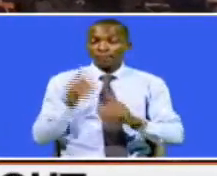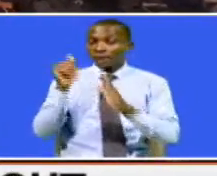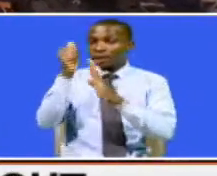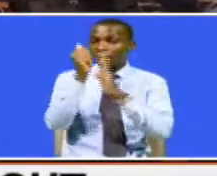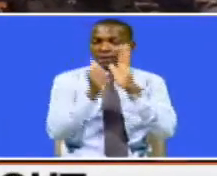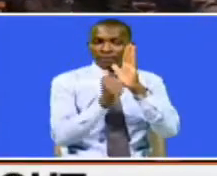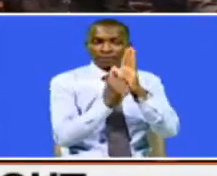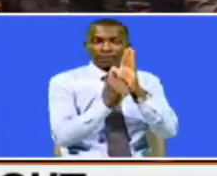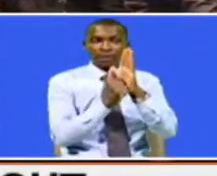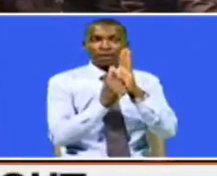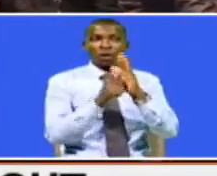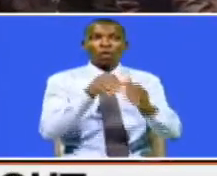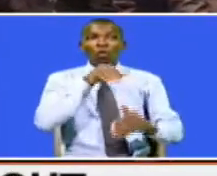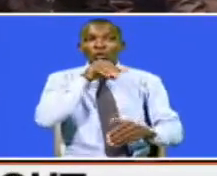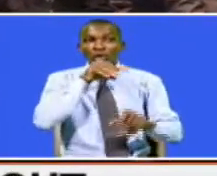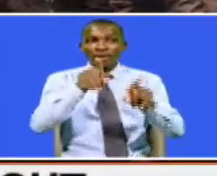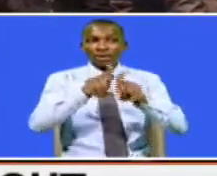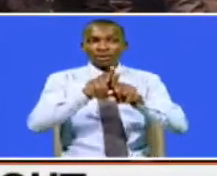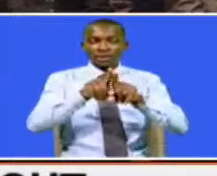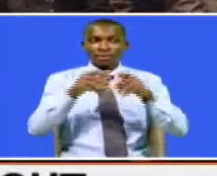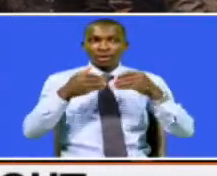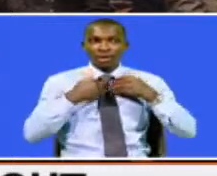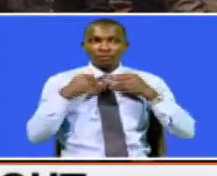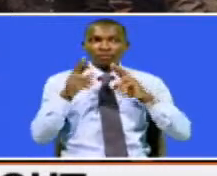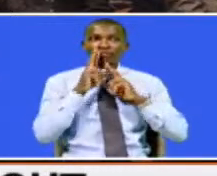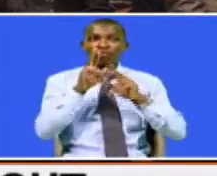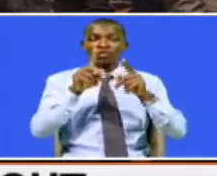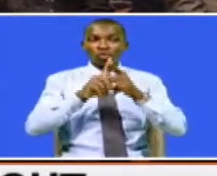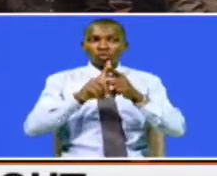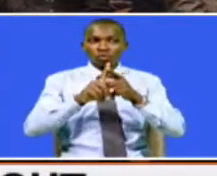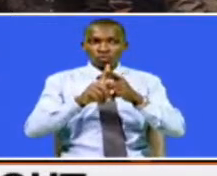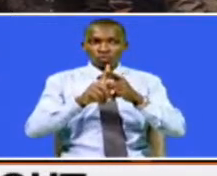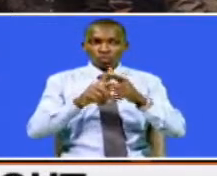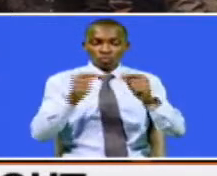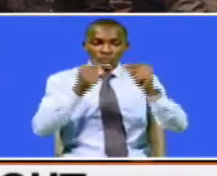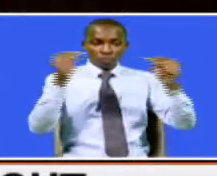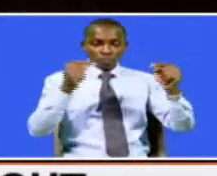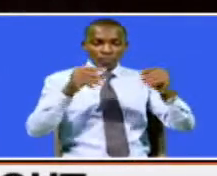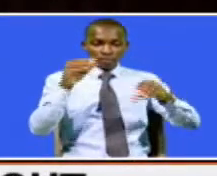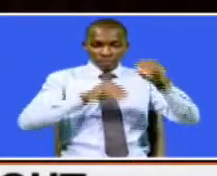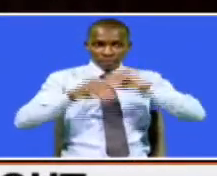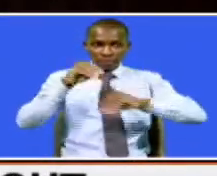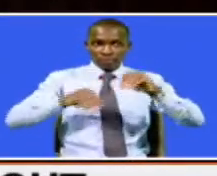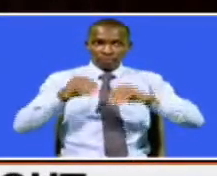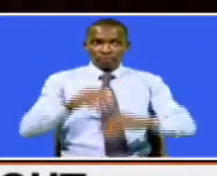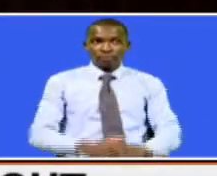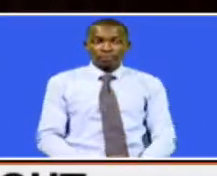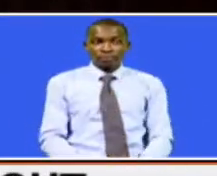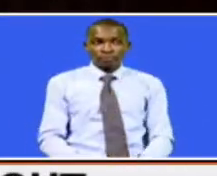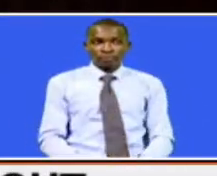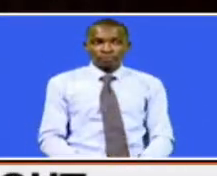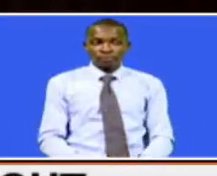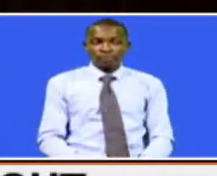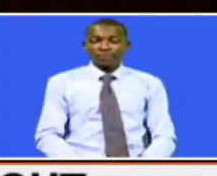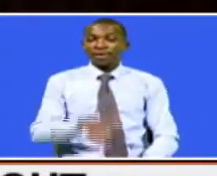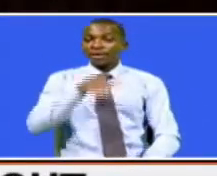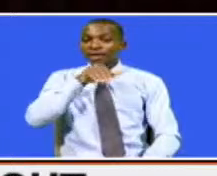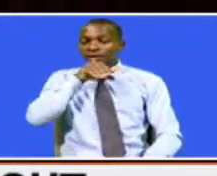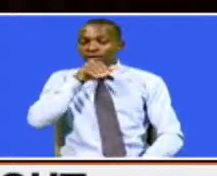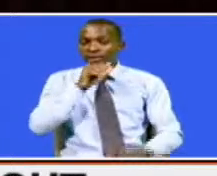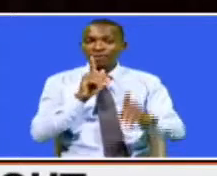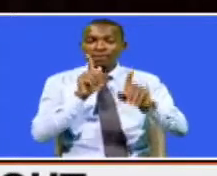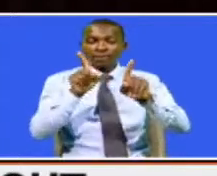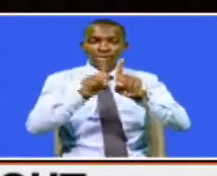mate, Martha Karua, affirmed the resolve to challenge the election outcome in court. Prime Minister Odinga also said today